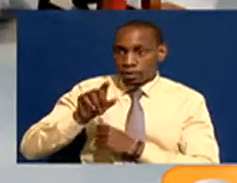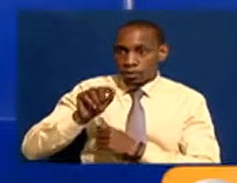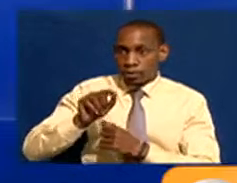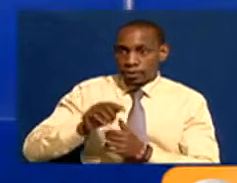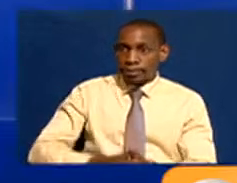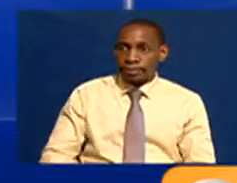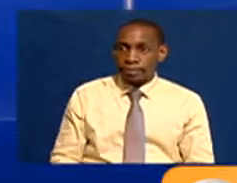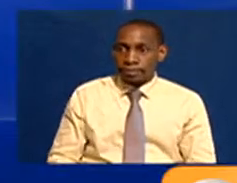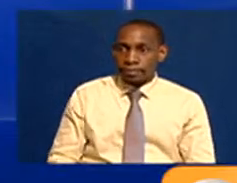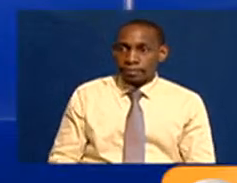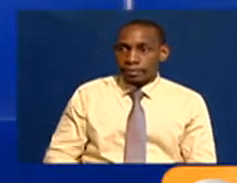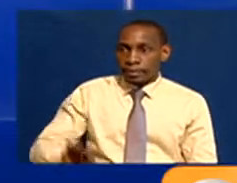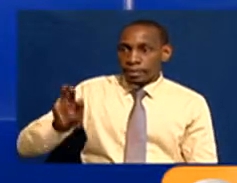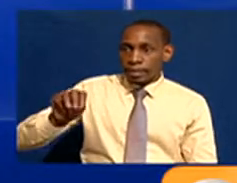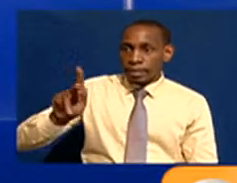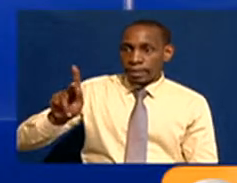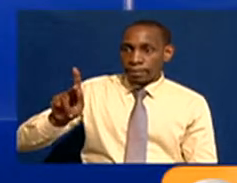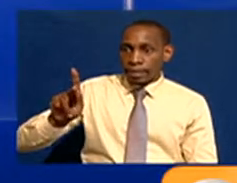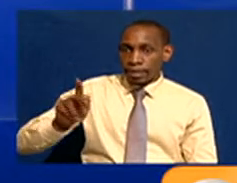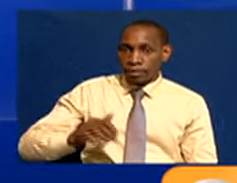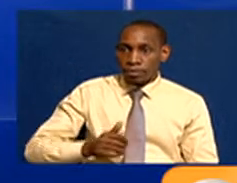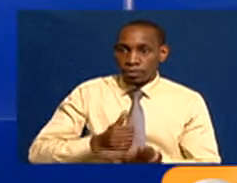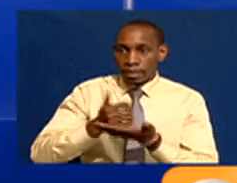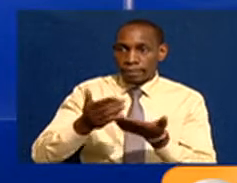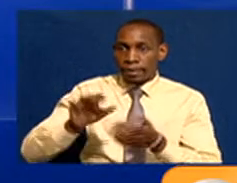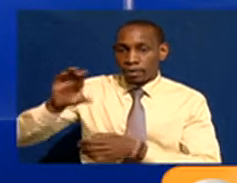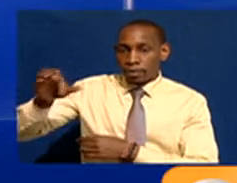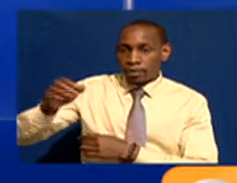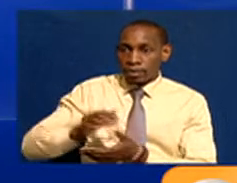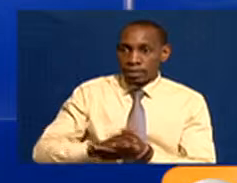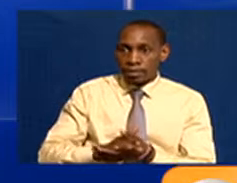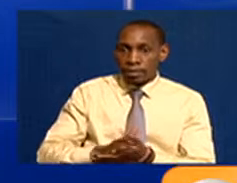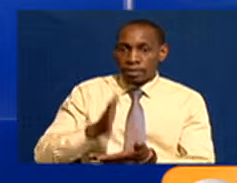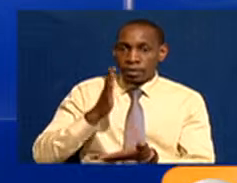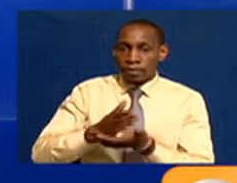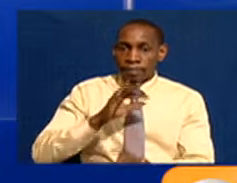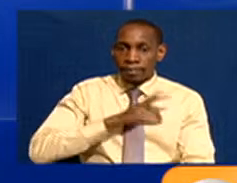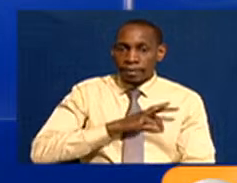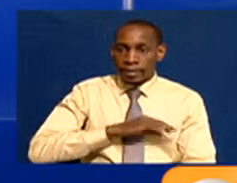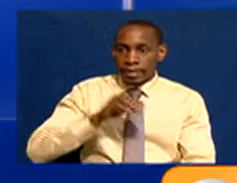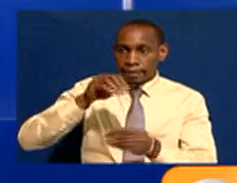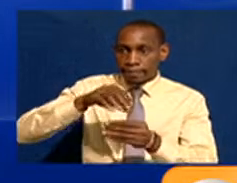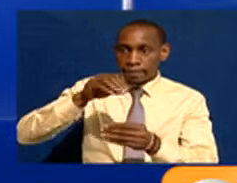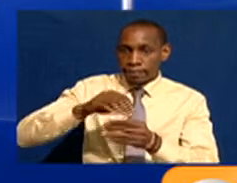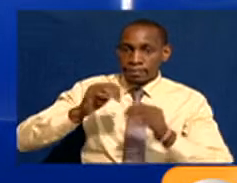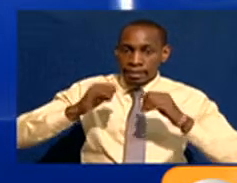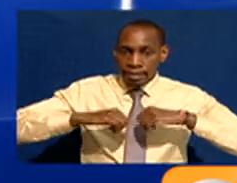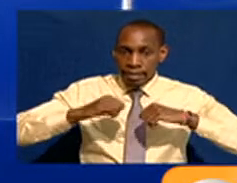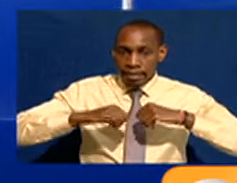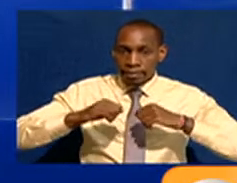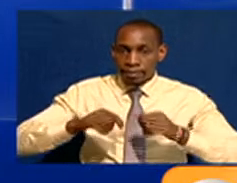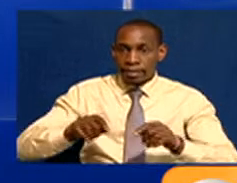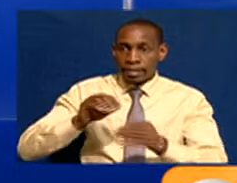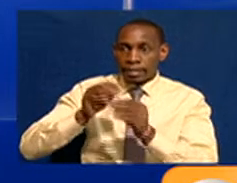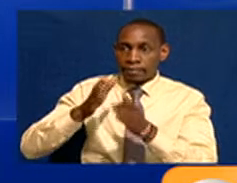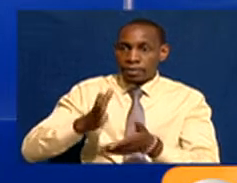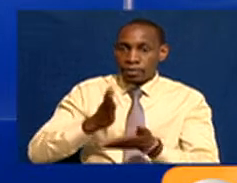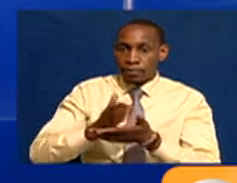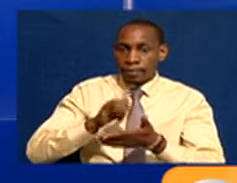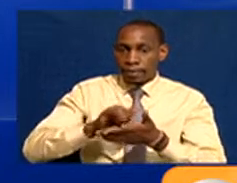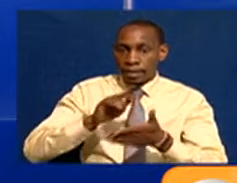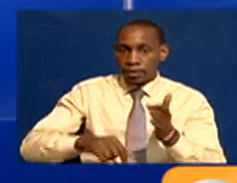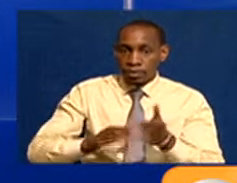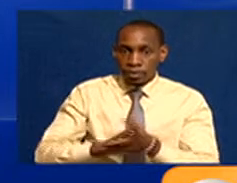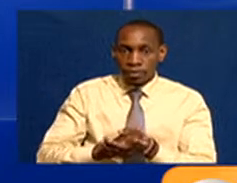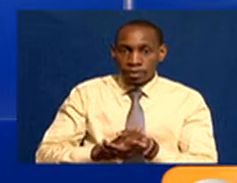Waziri Moses Kuria, how do you help counties secure profitability in investment deals with investors to ensure that they